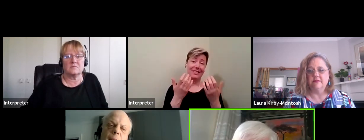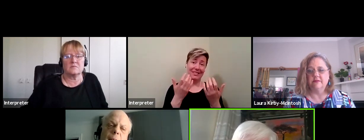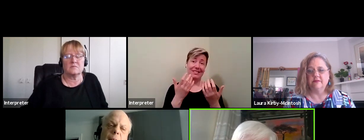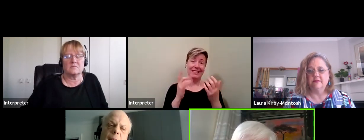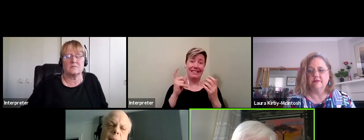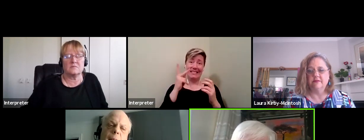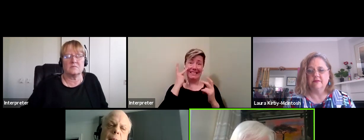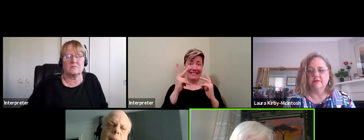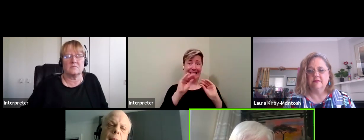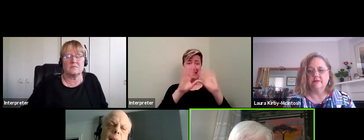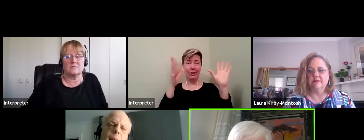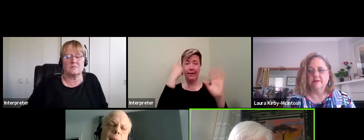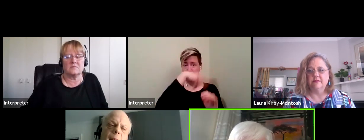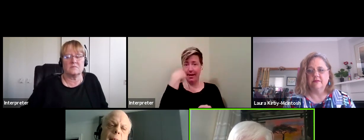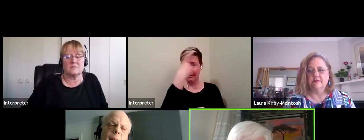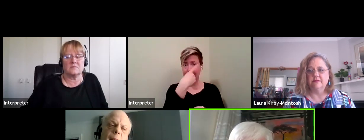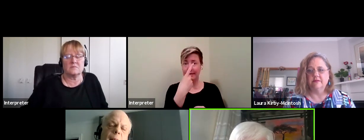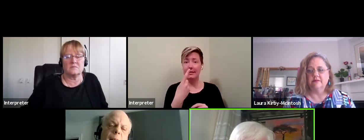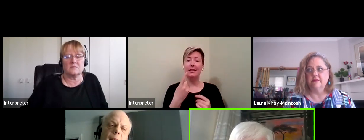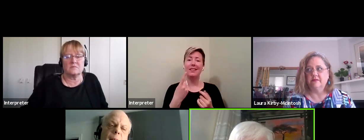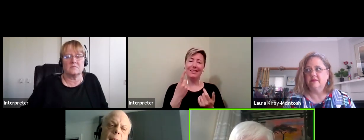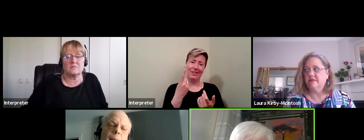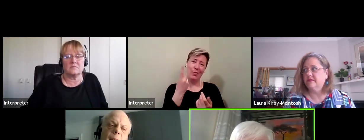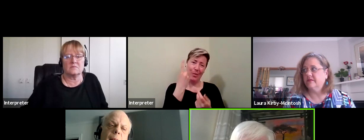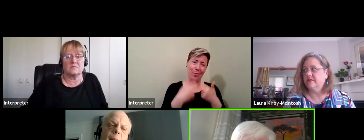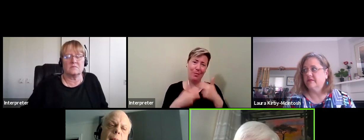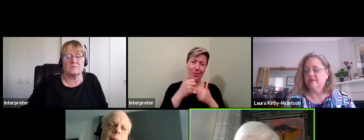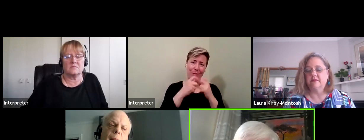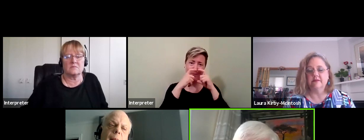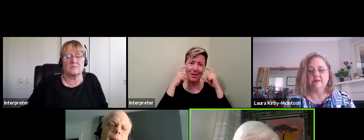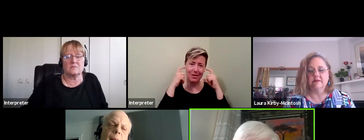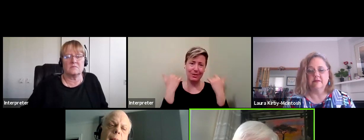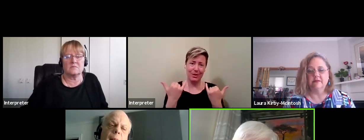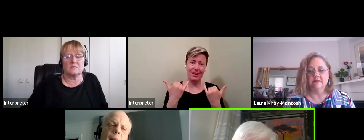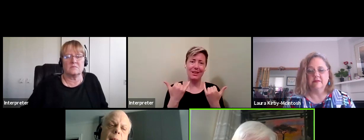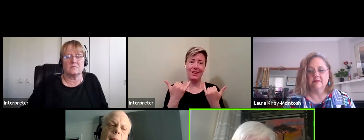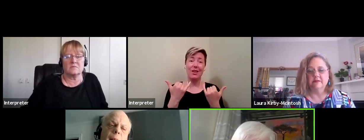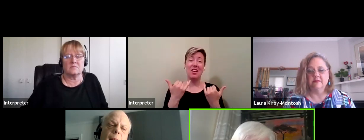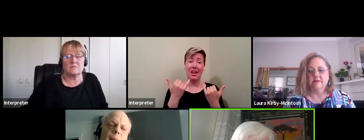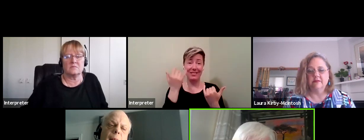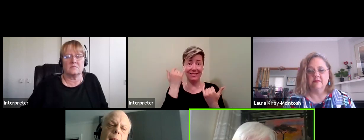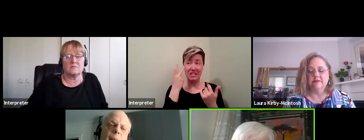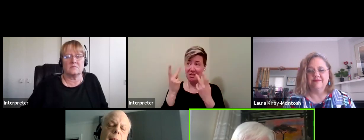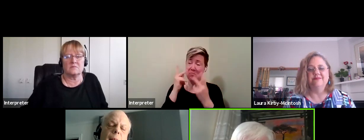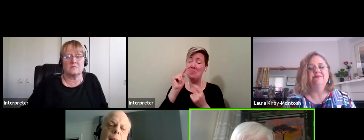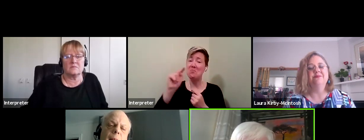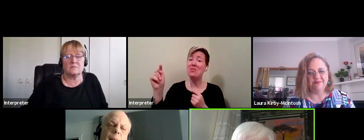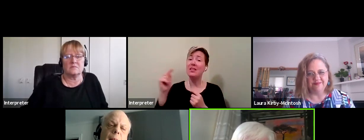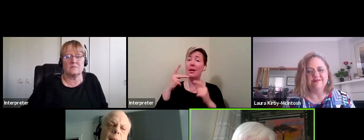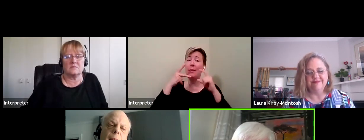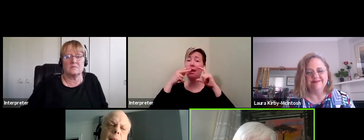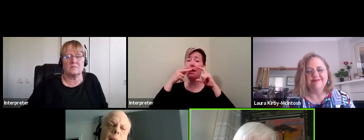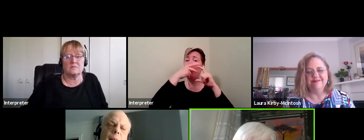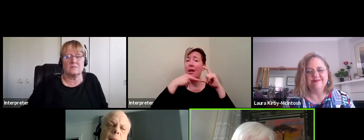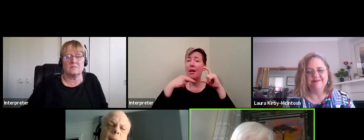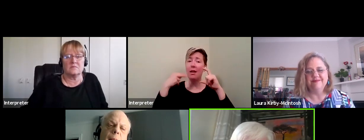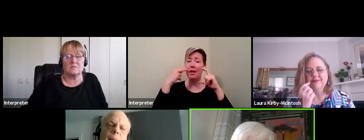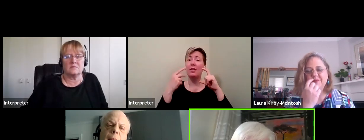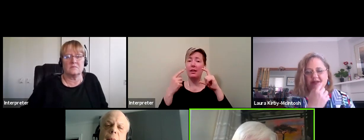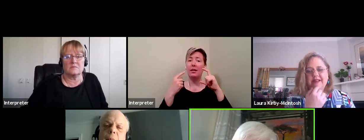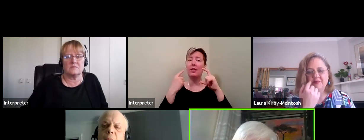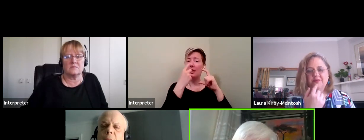clearly people's faces. One of the problems with the masks that we're wearing now is I'm seeing some innovation where people are cutting out the mask around